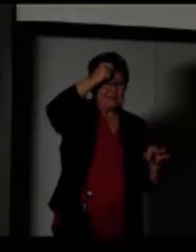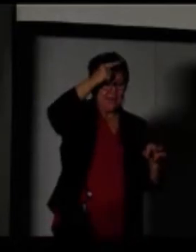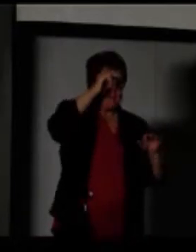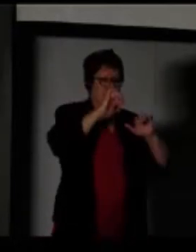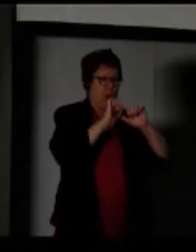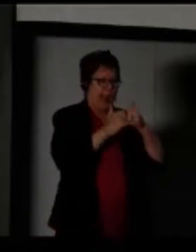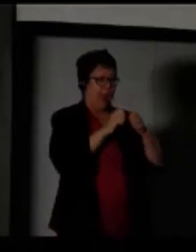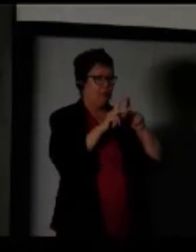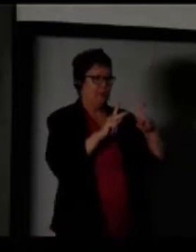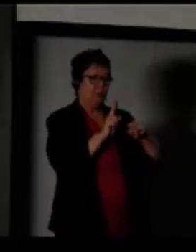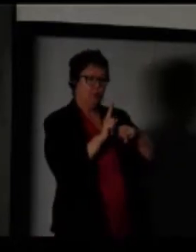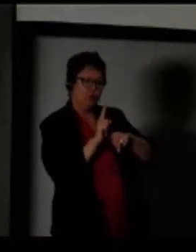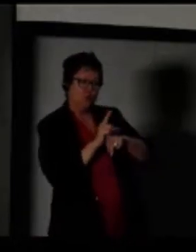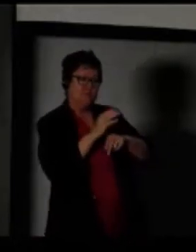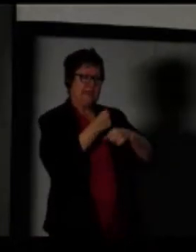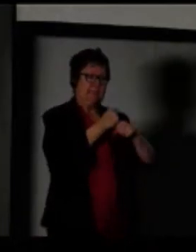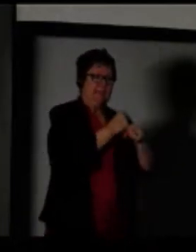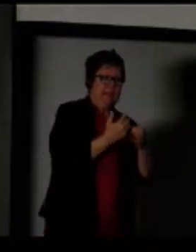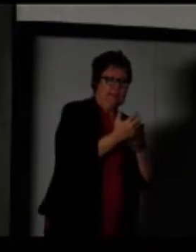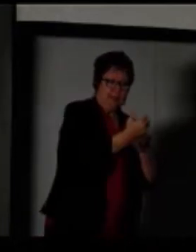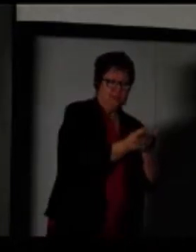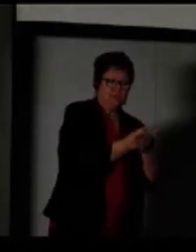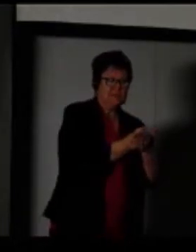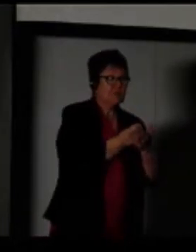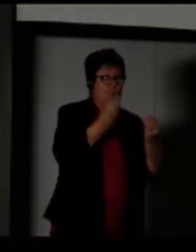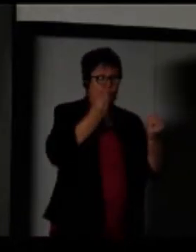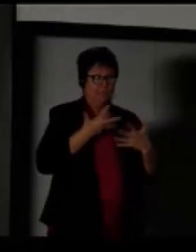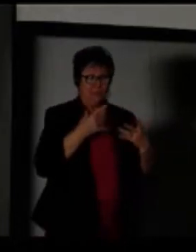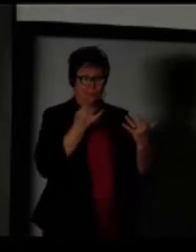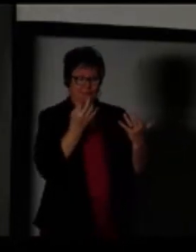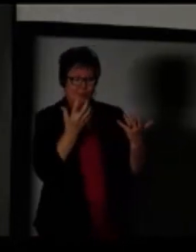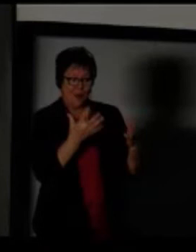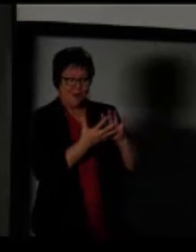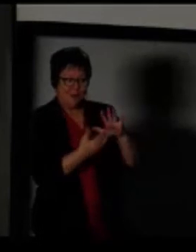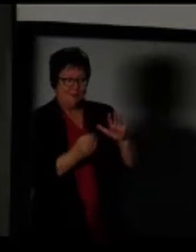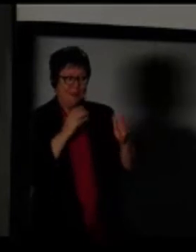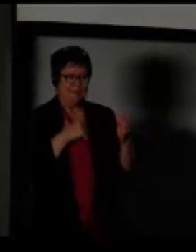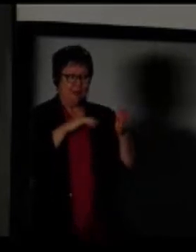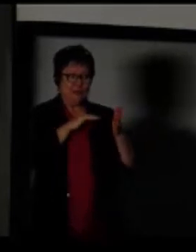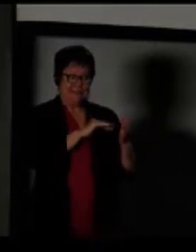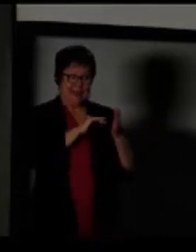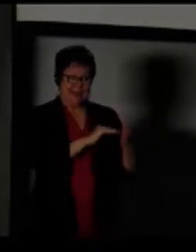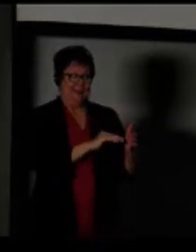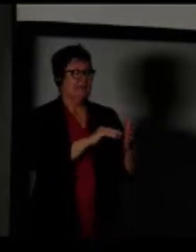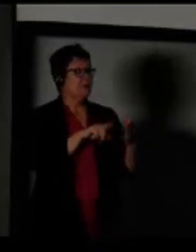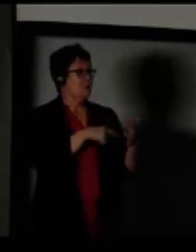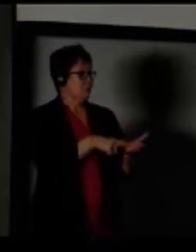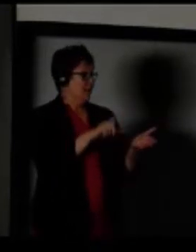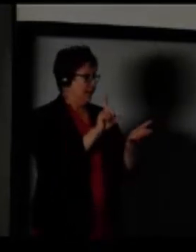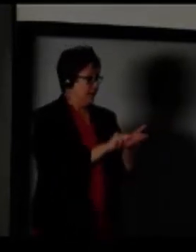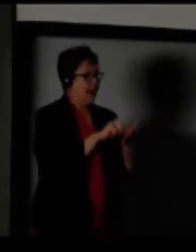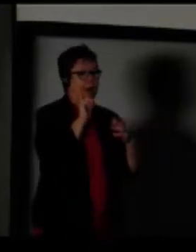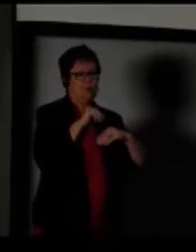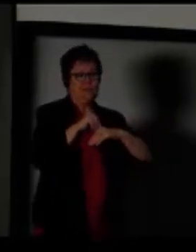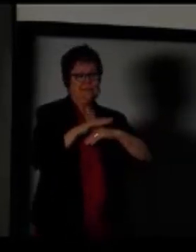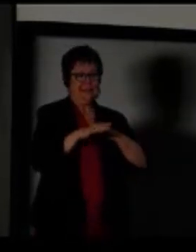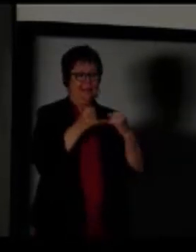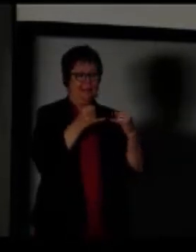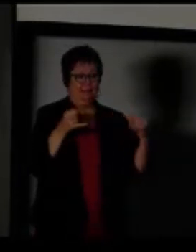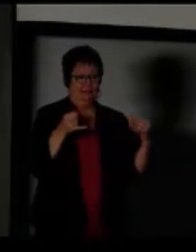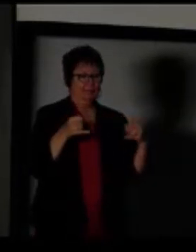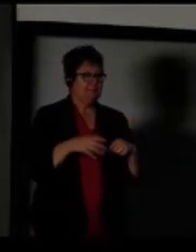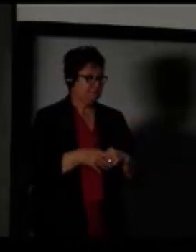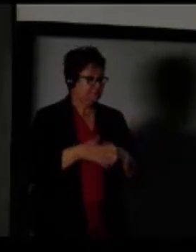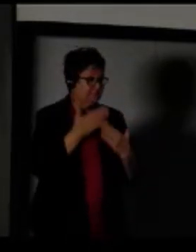and how they're using them. And please let me know if you'd like to get a copy of that study, and when it comes out, I'd be happy to send you the link. Thank you.